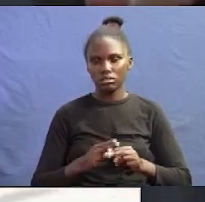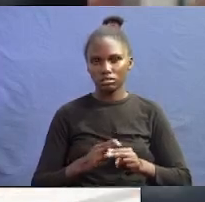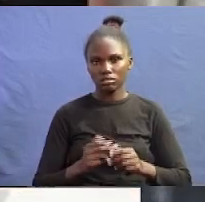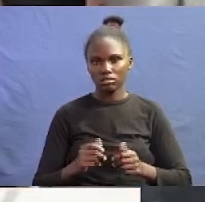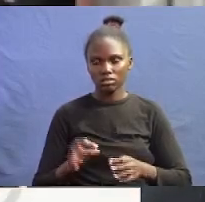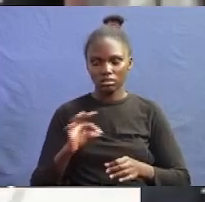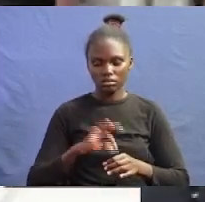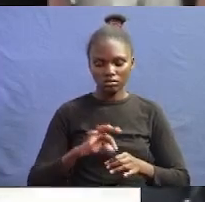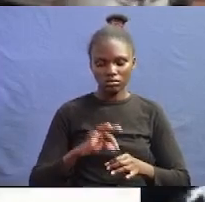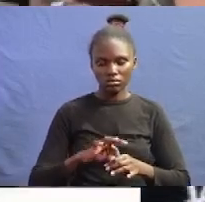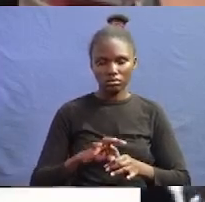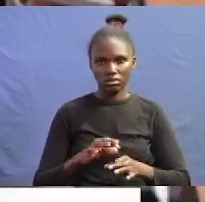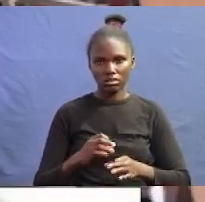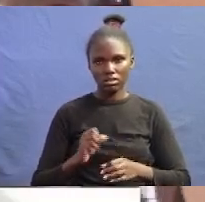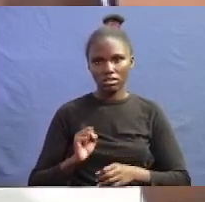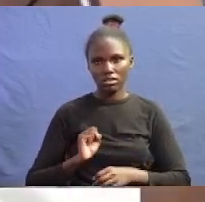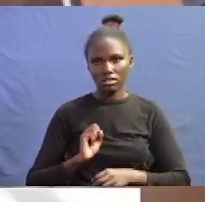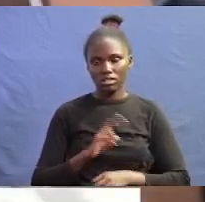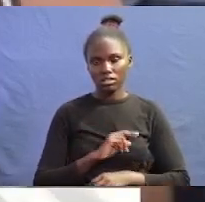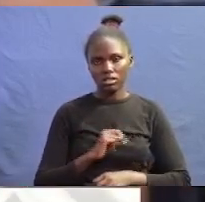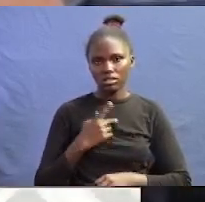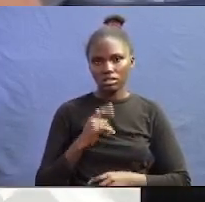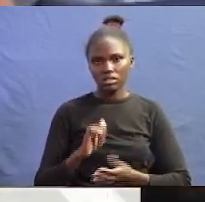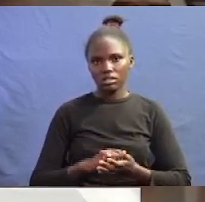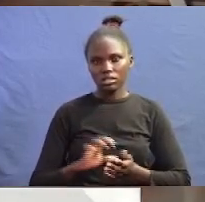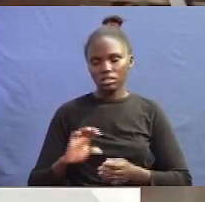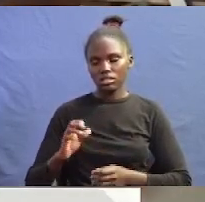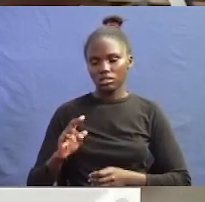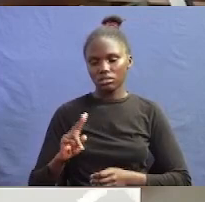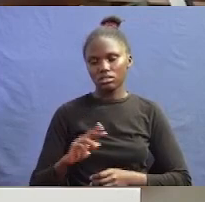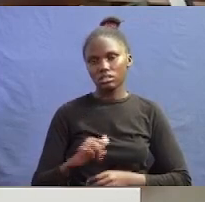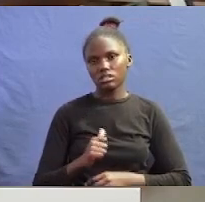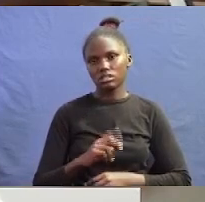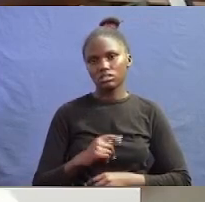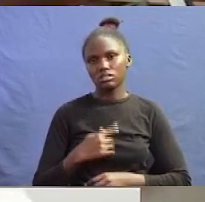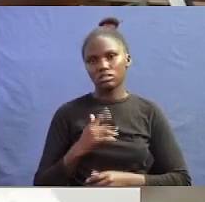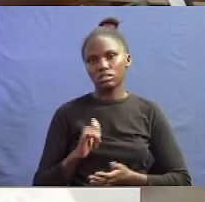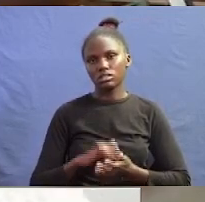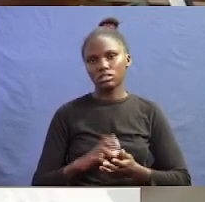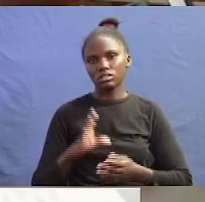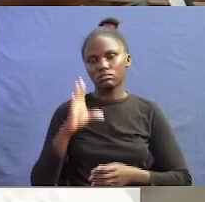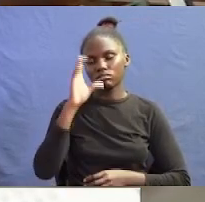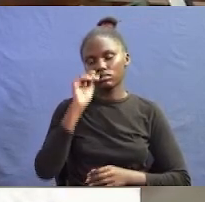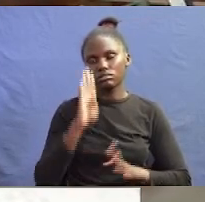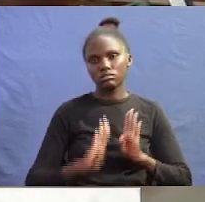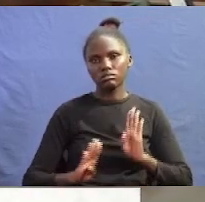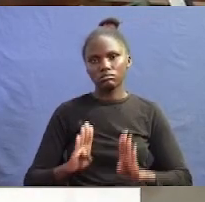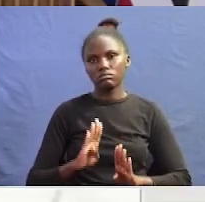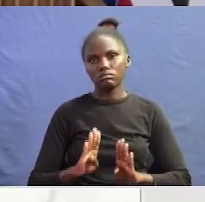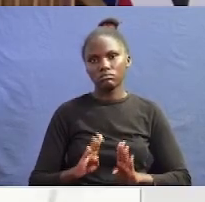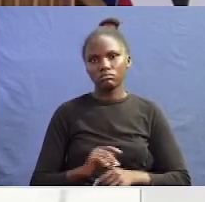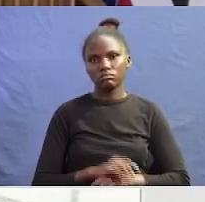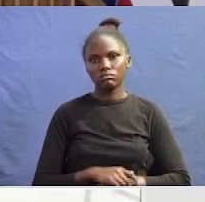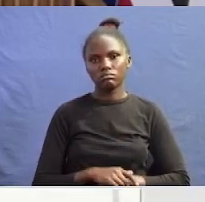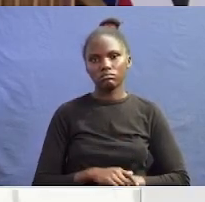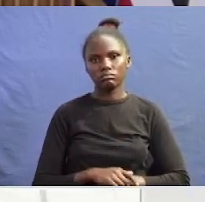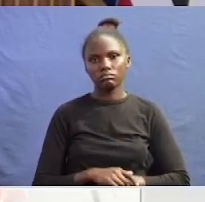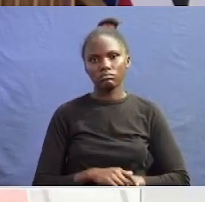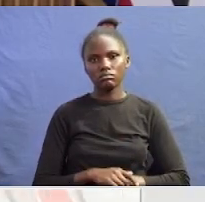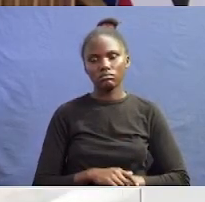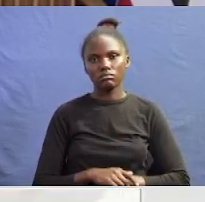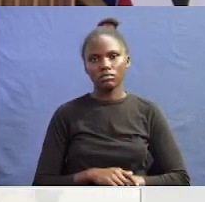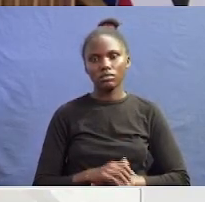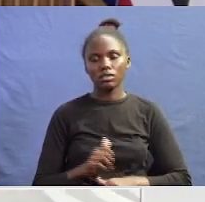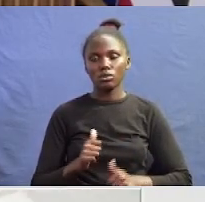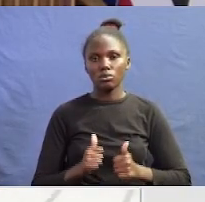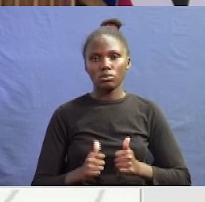of County Assembly sought to remove the governor of allegations of gross misconduct and abuse of office. A soft copy of the